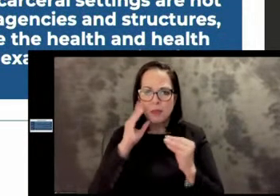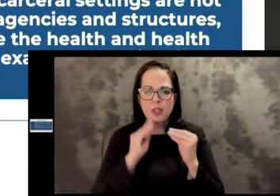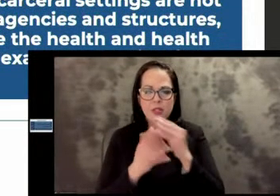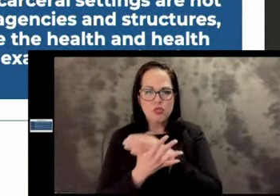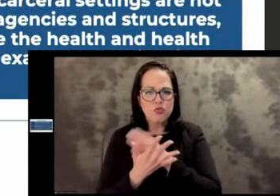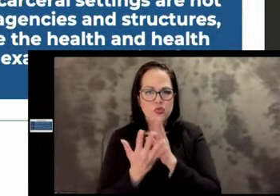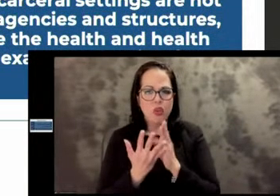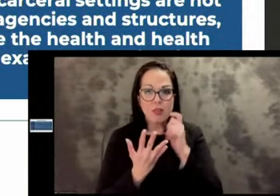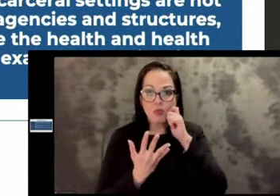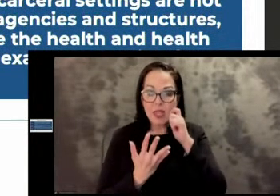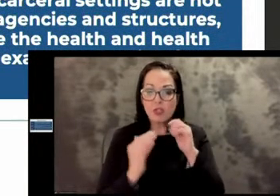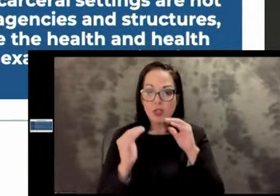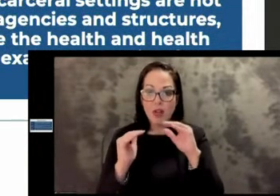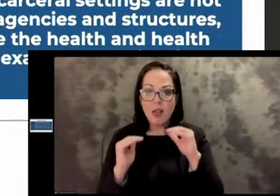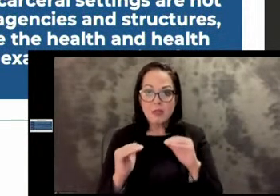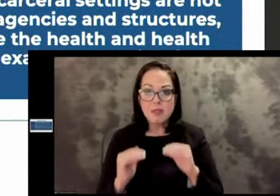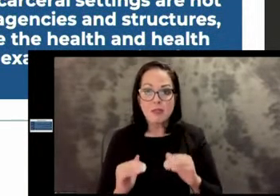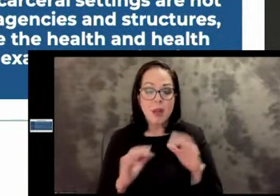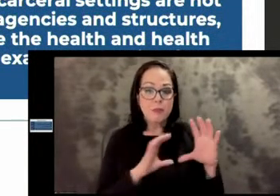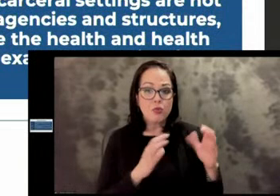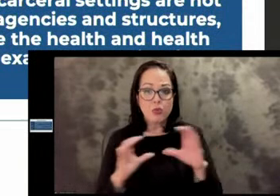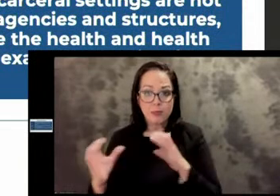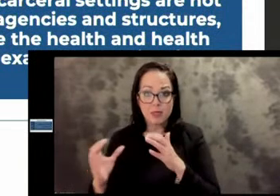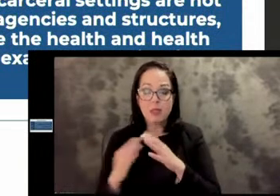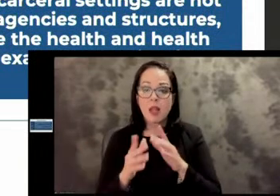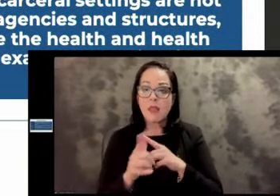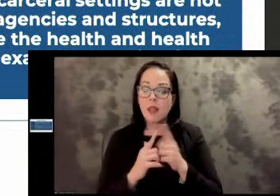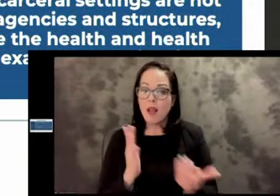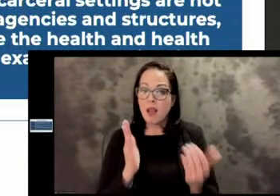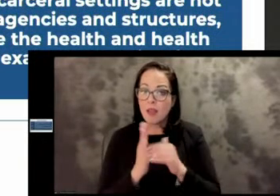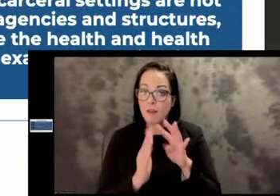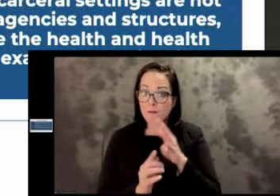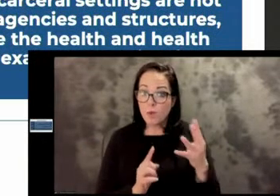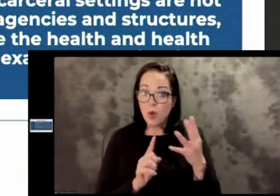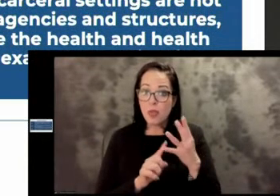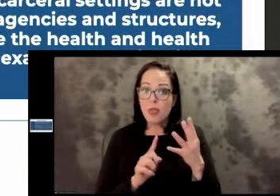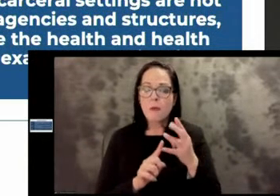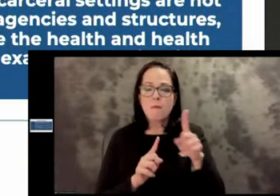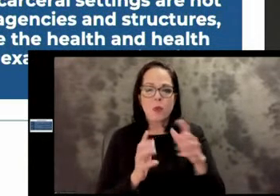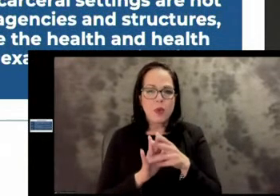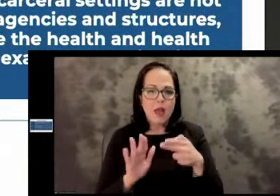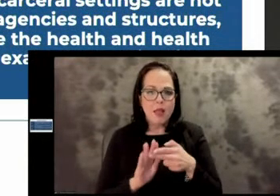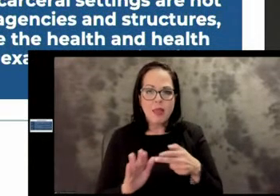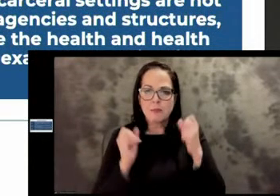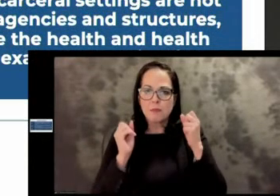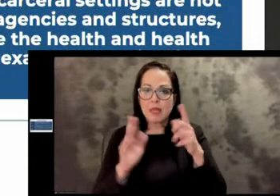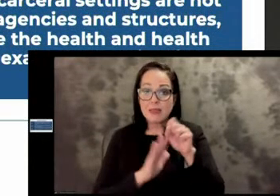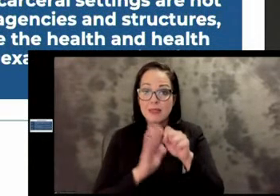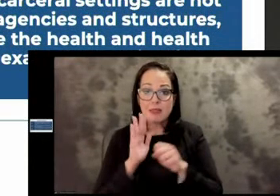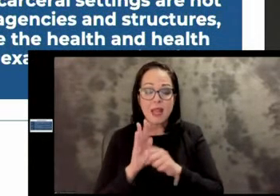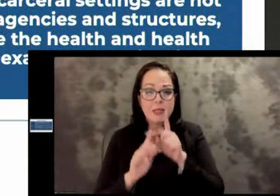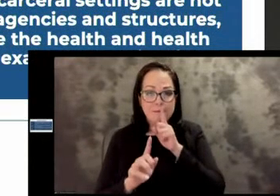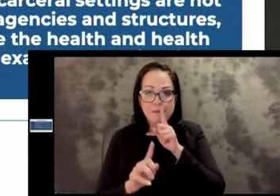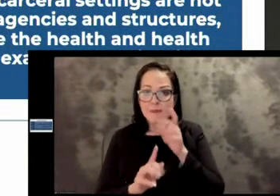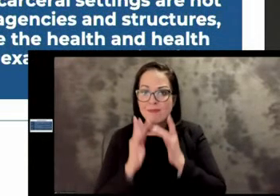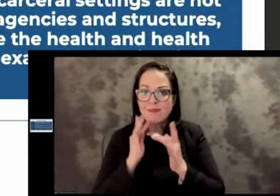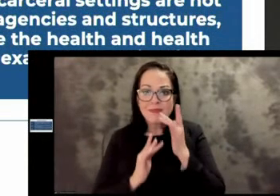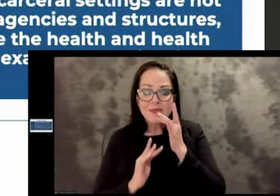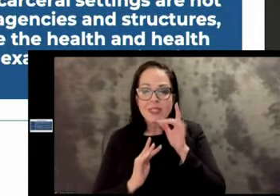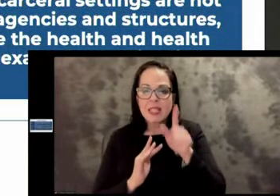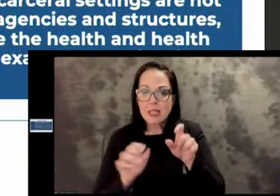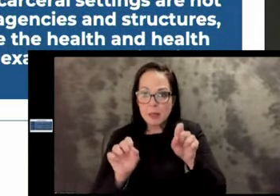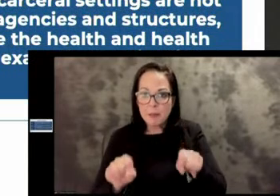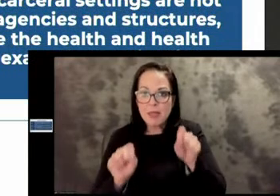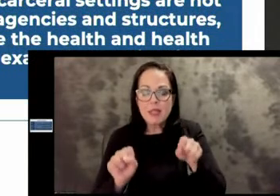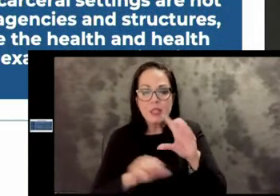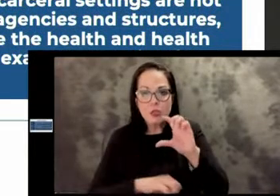ethnic subgroups. Fourth, we highlight the fact that many states, as was recently discussed, lacked the ability to implement crisis